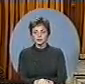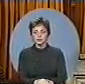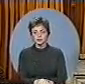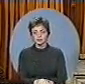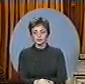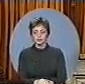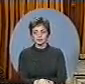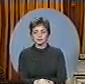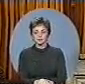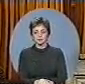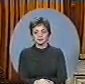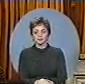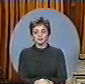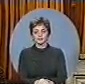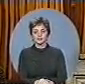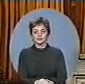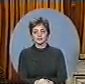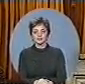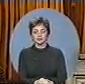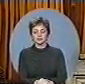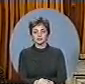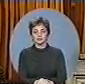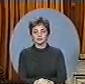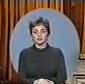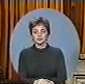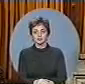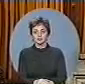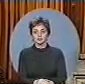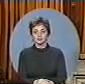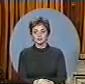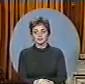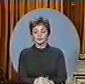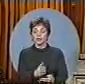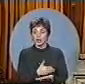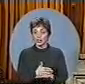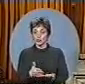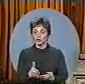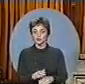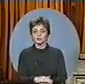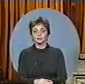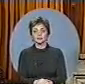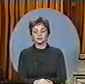The Honourable, the Government House Leader. Order.